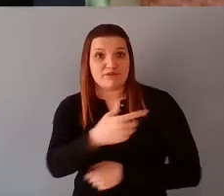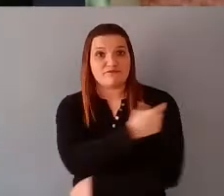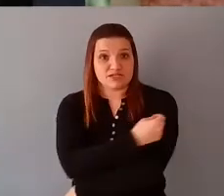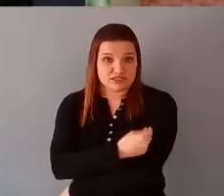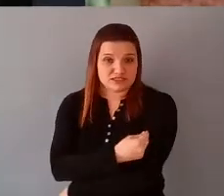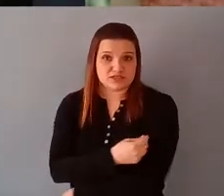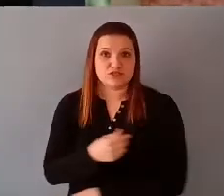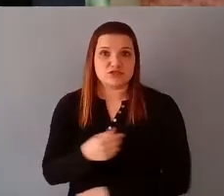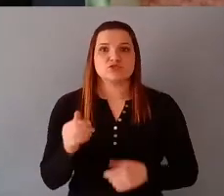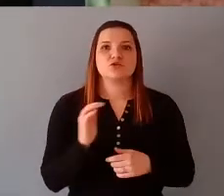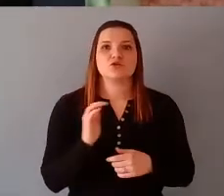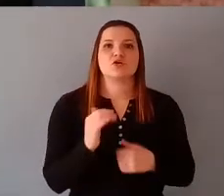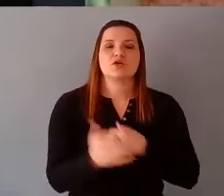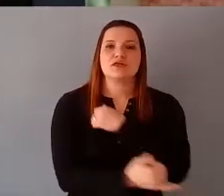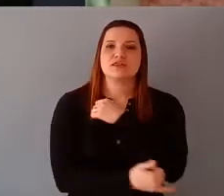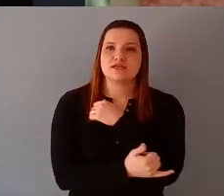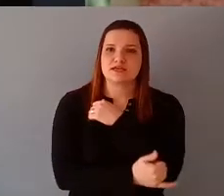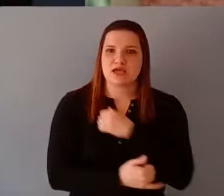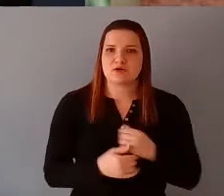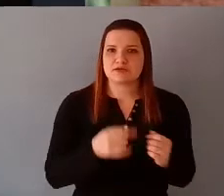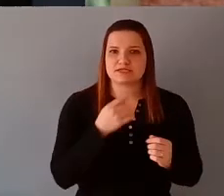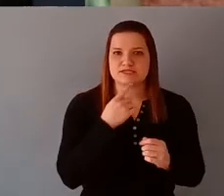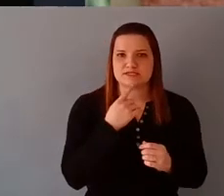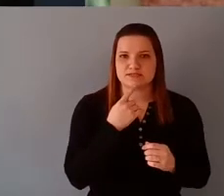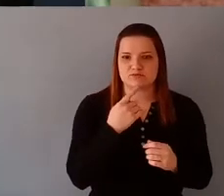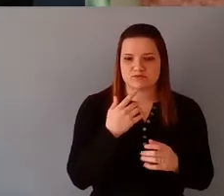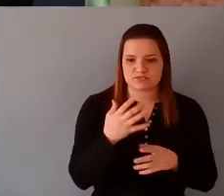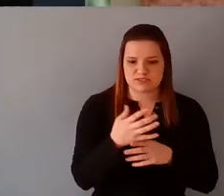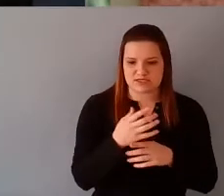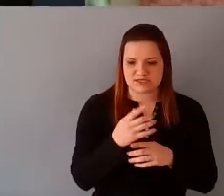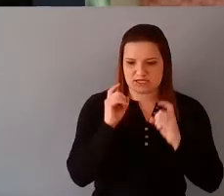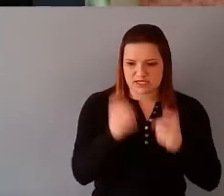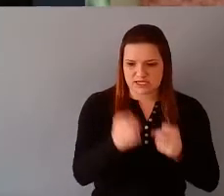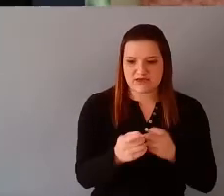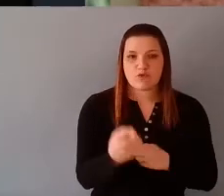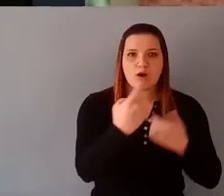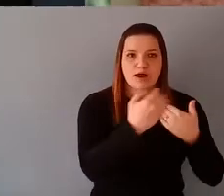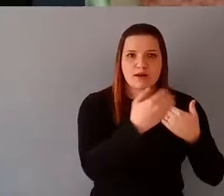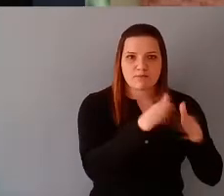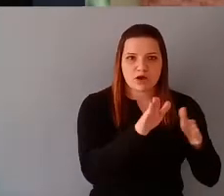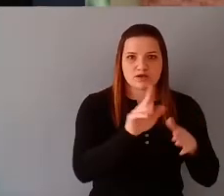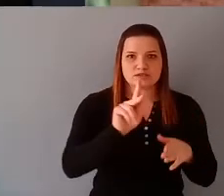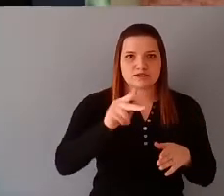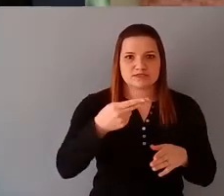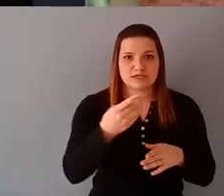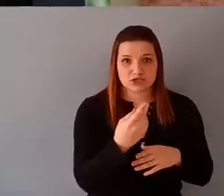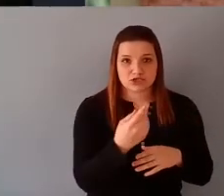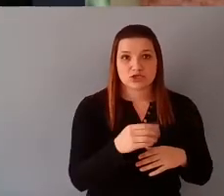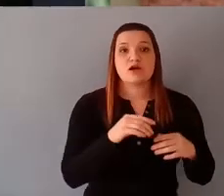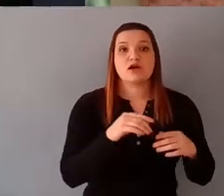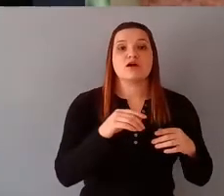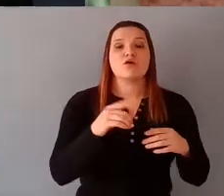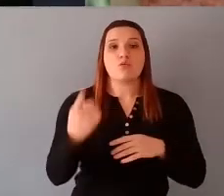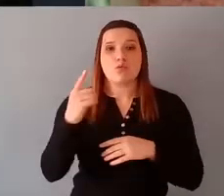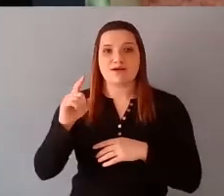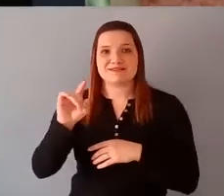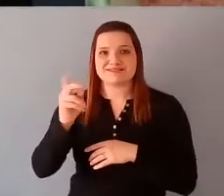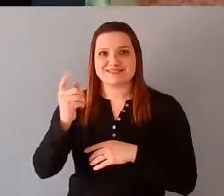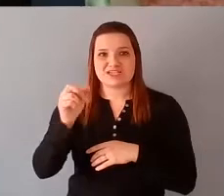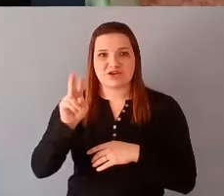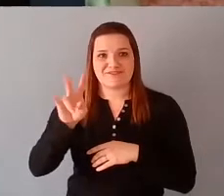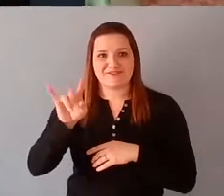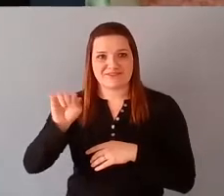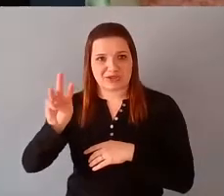the county initially was going to give 1 case to Cuya Delta, 1 case to Sierra View